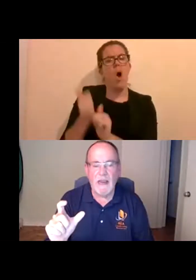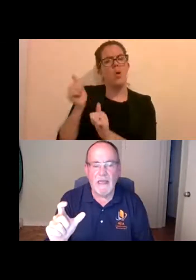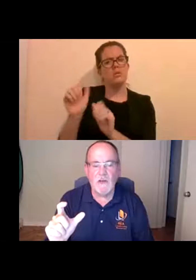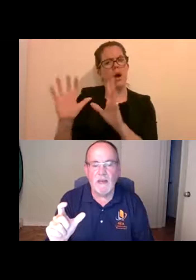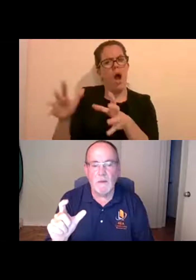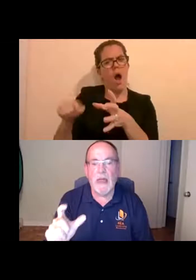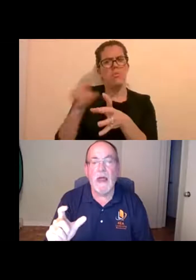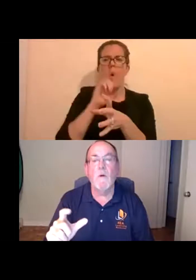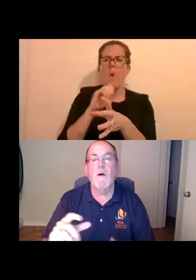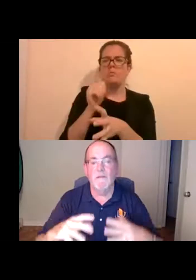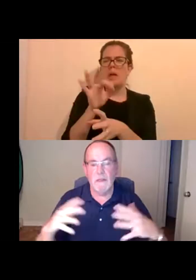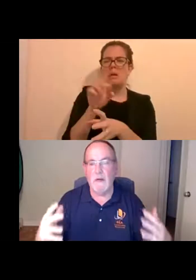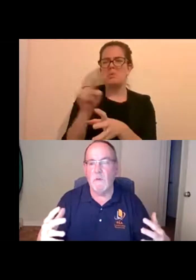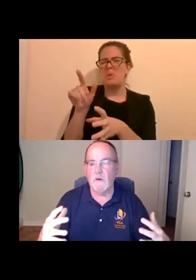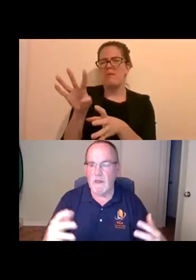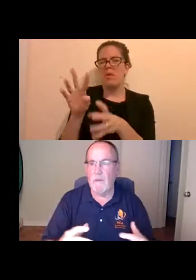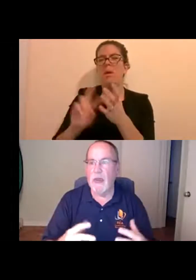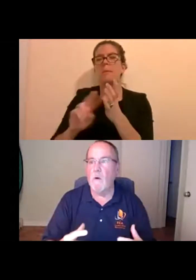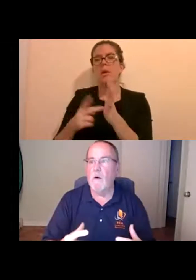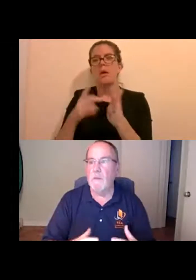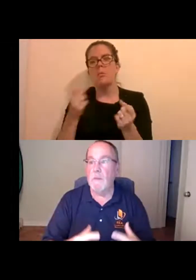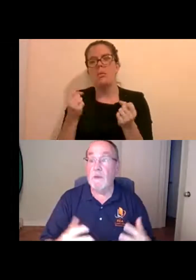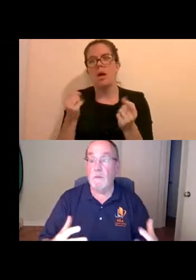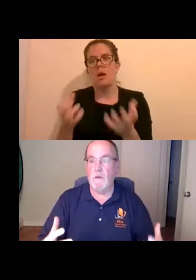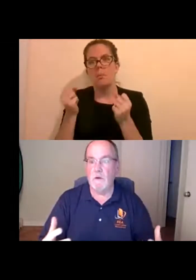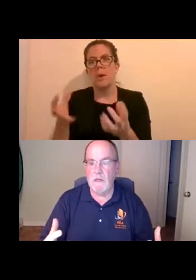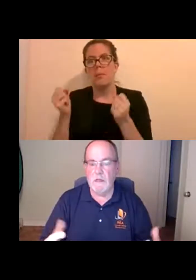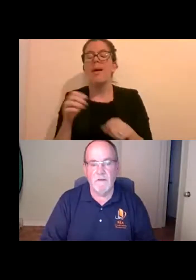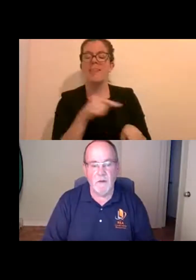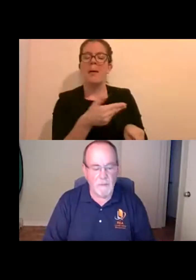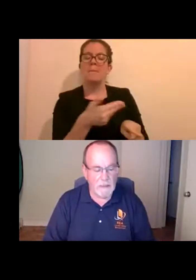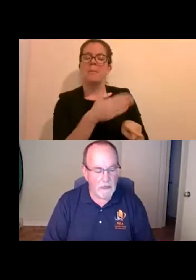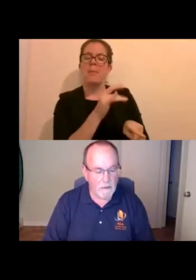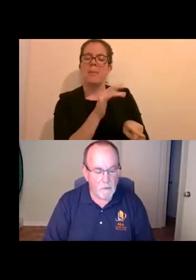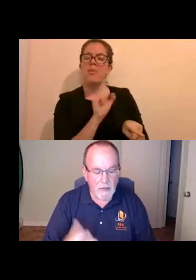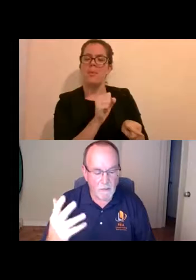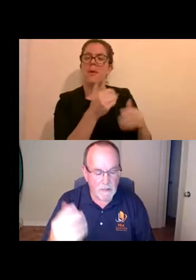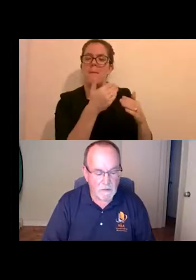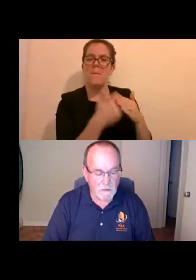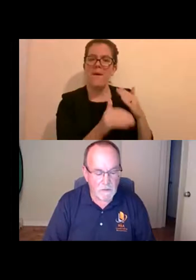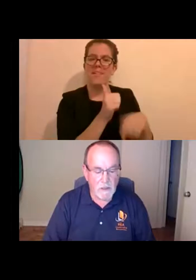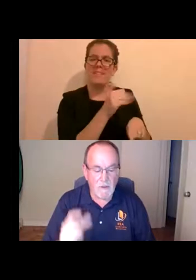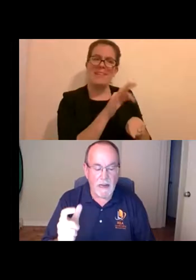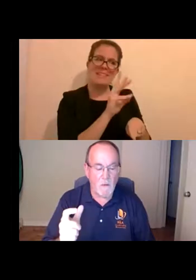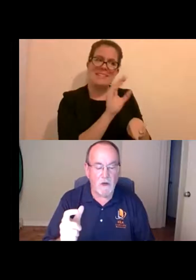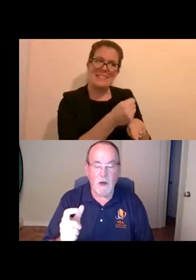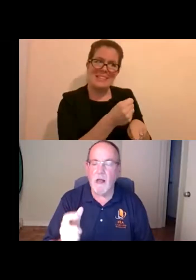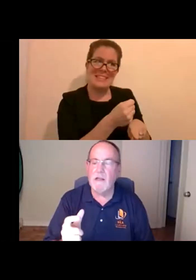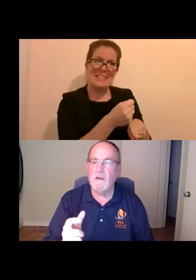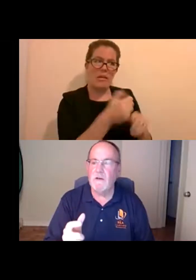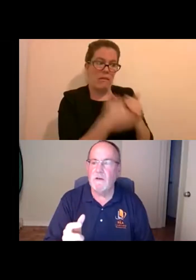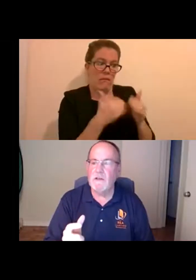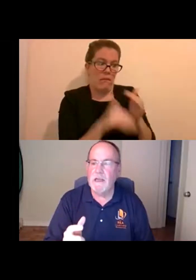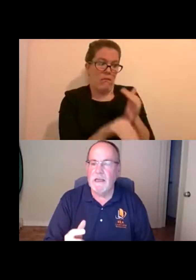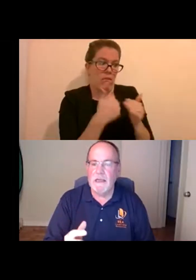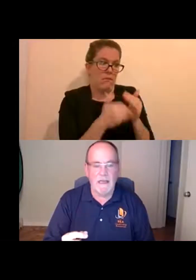what you had the power of the numbers. You had the power of the baby boomers from the rubella measles, who now were